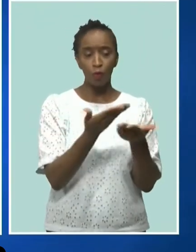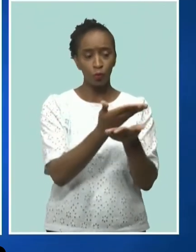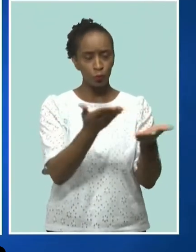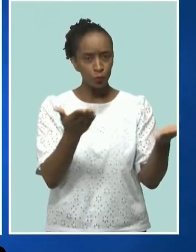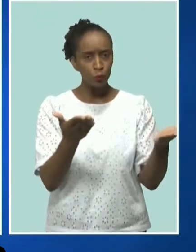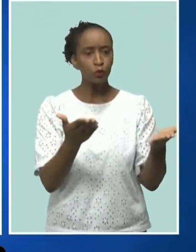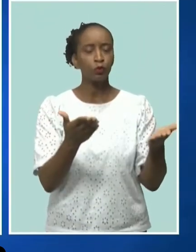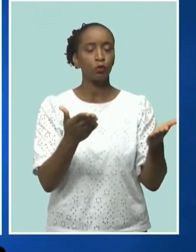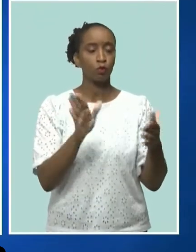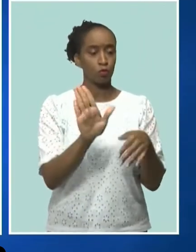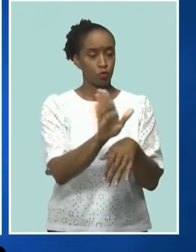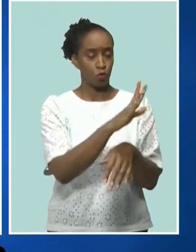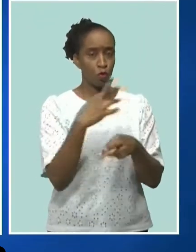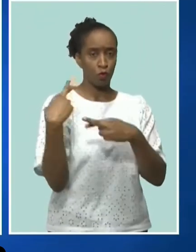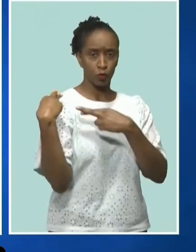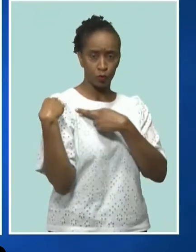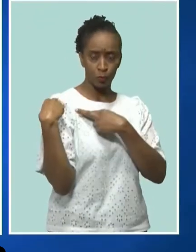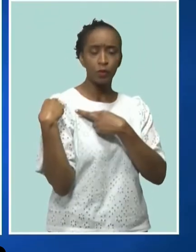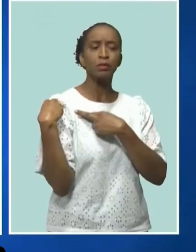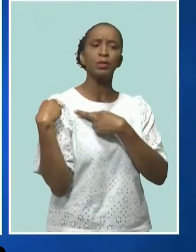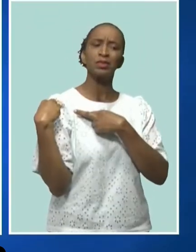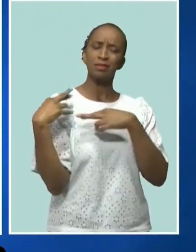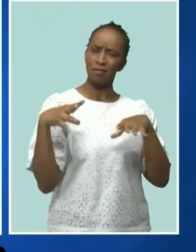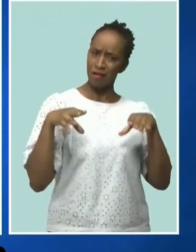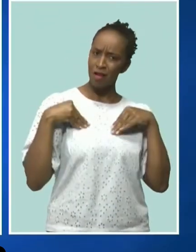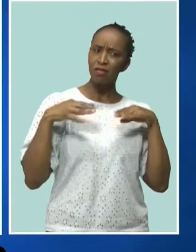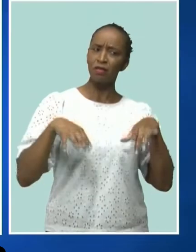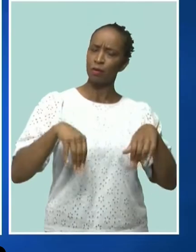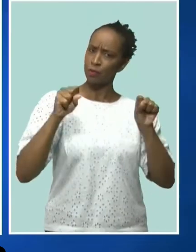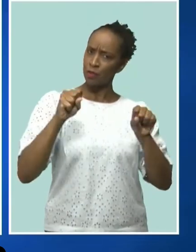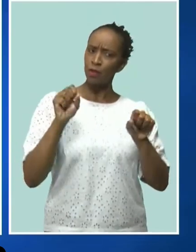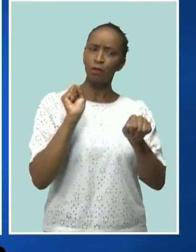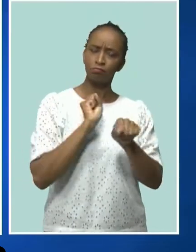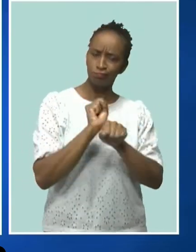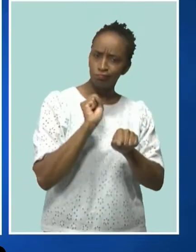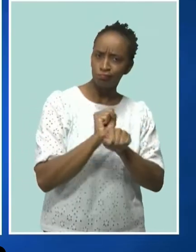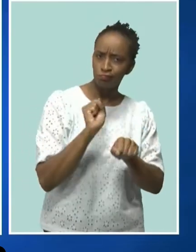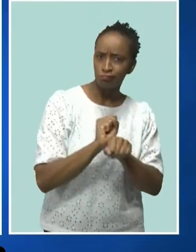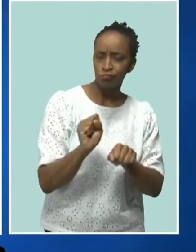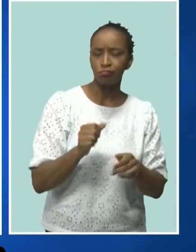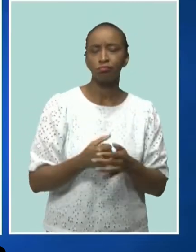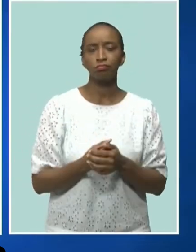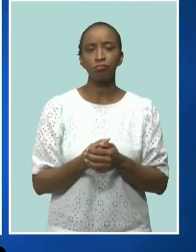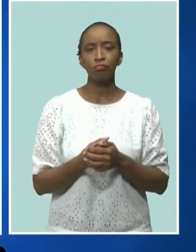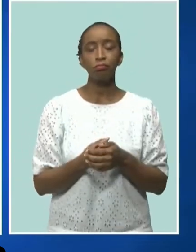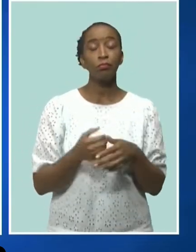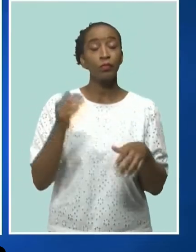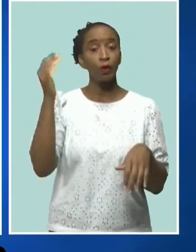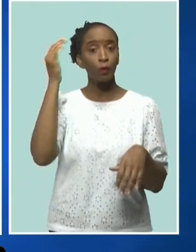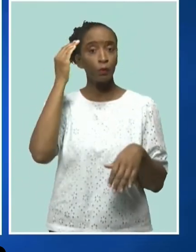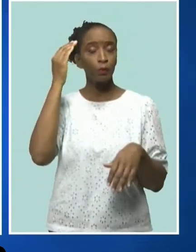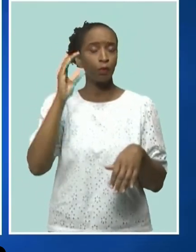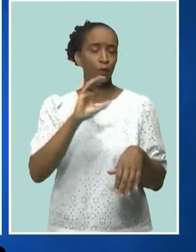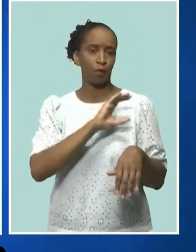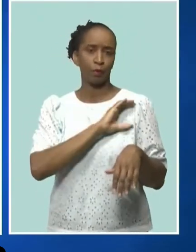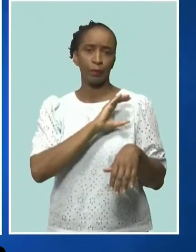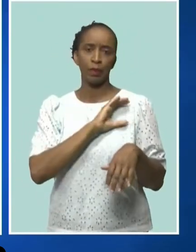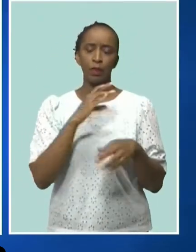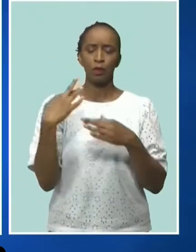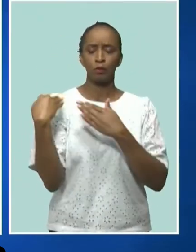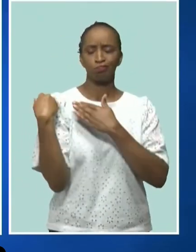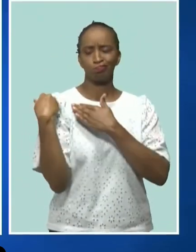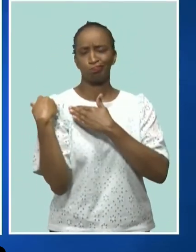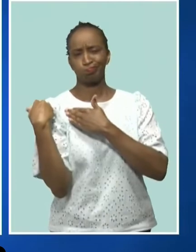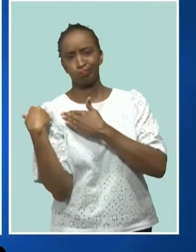cause. We in the police service are well aware of the heavy responsibility which is placed on